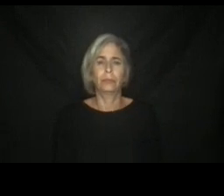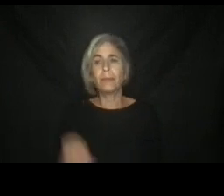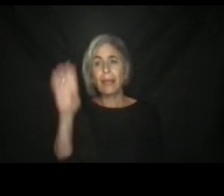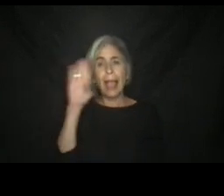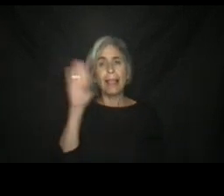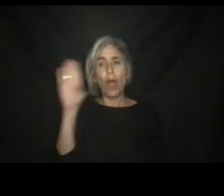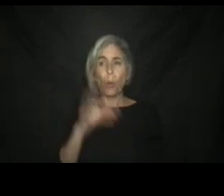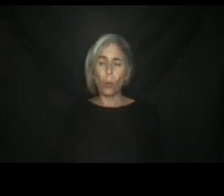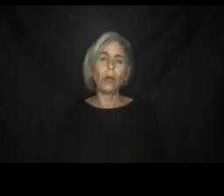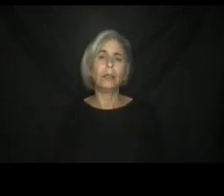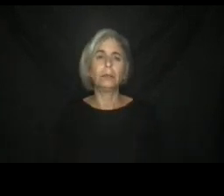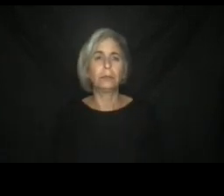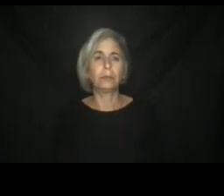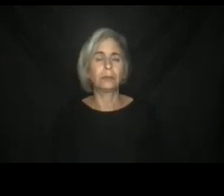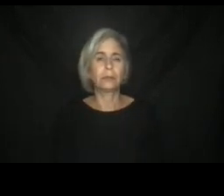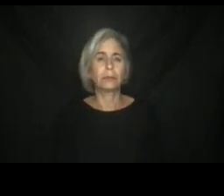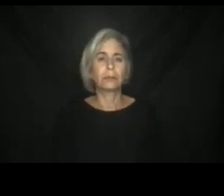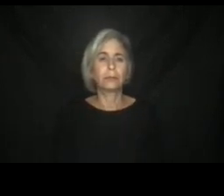Hello.